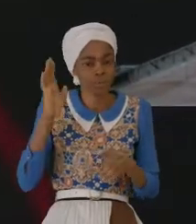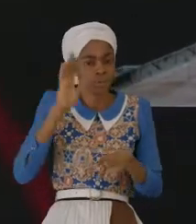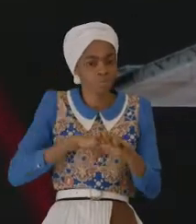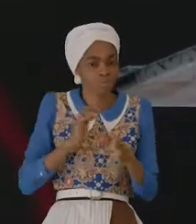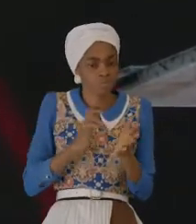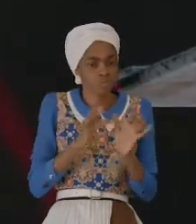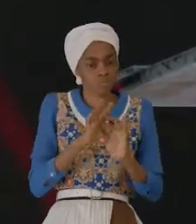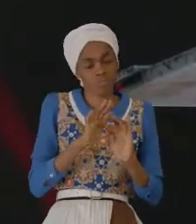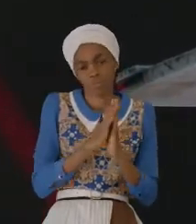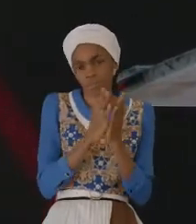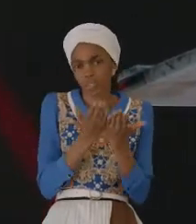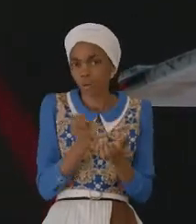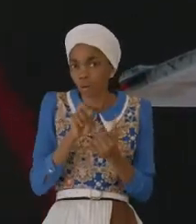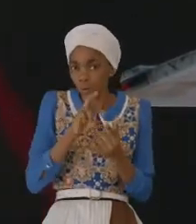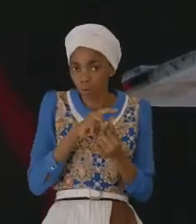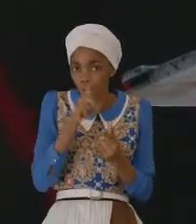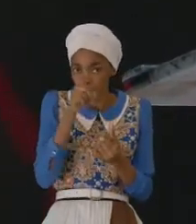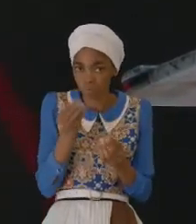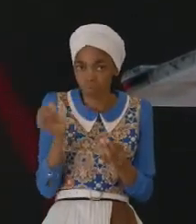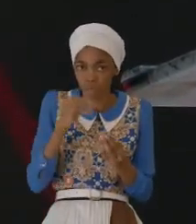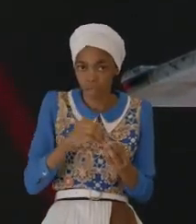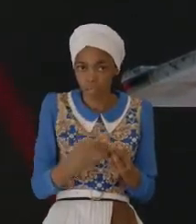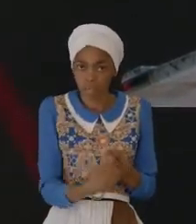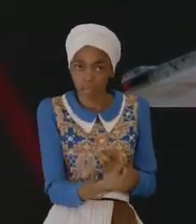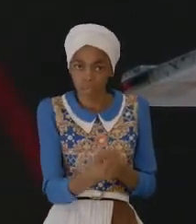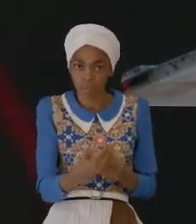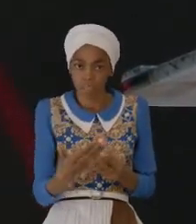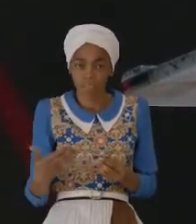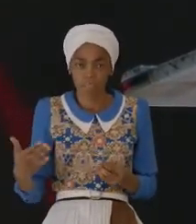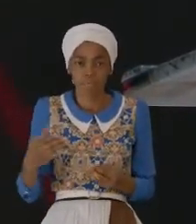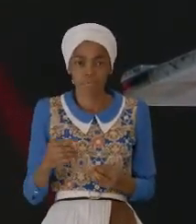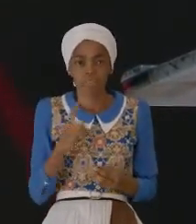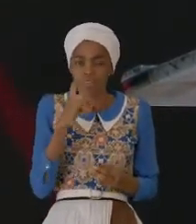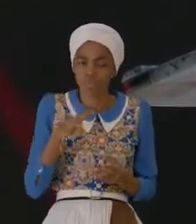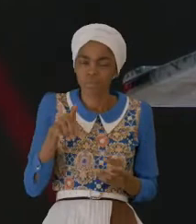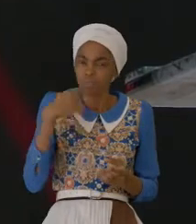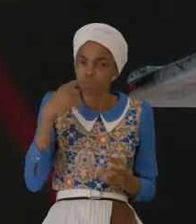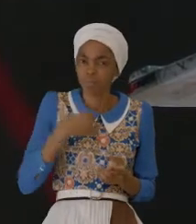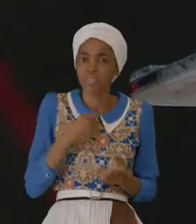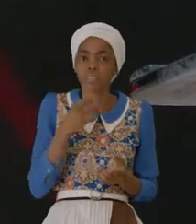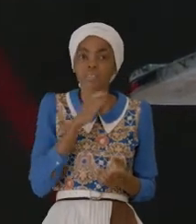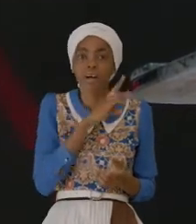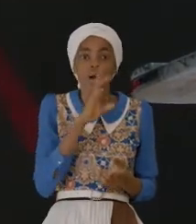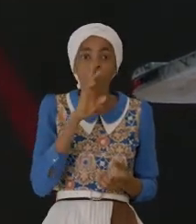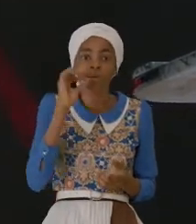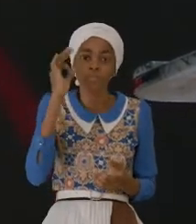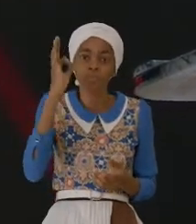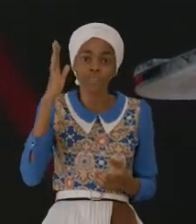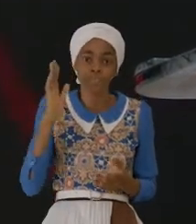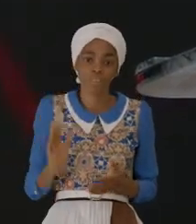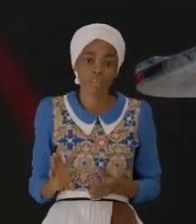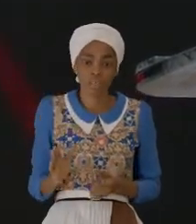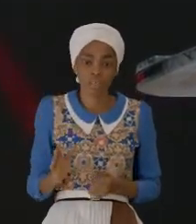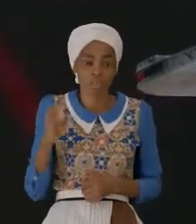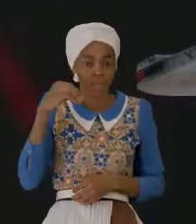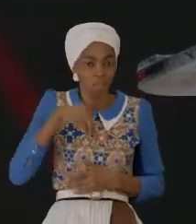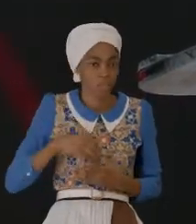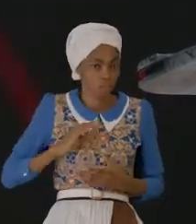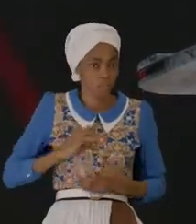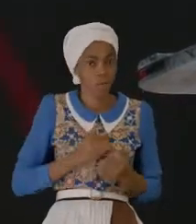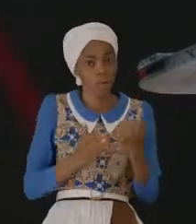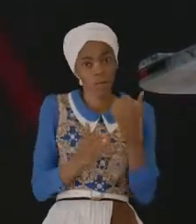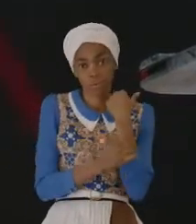another sin they tell me there are preachers preachers in our country